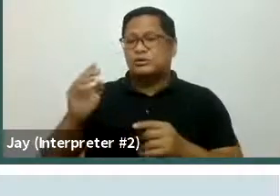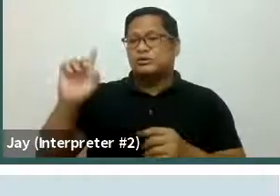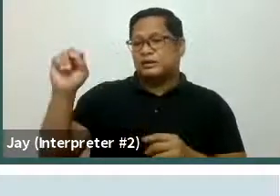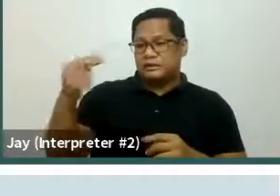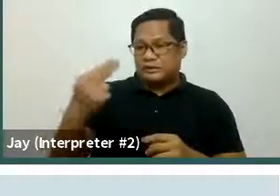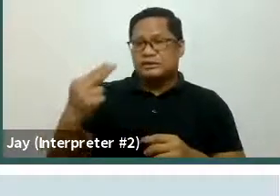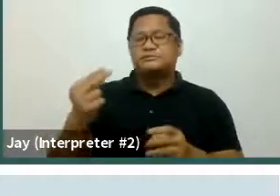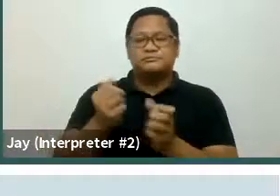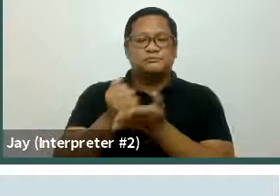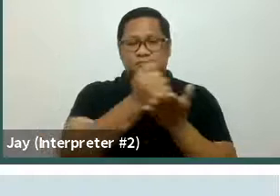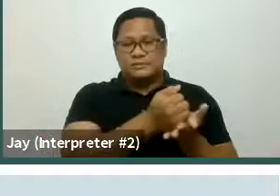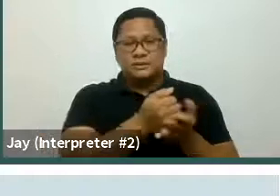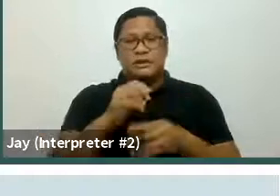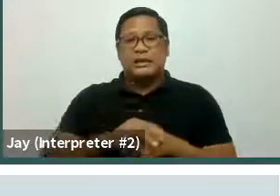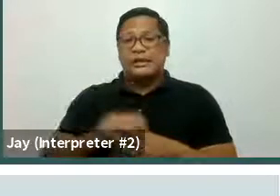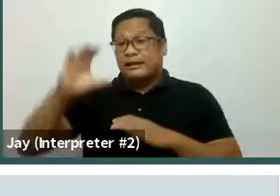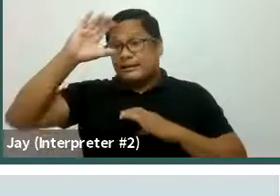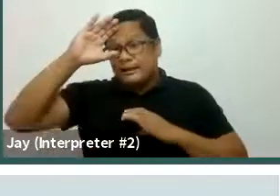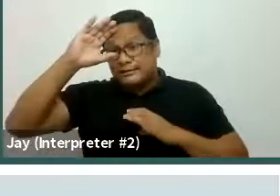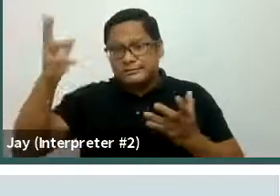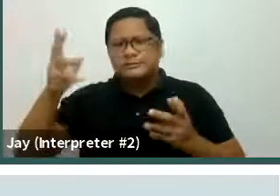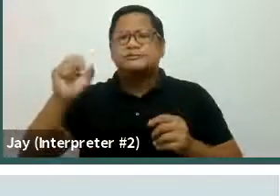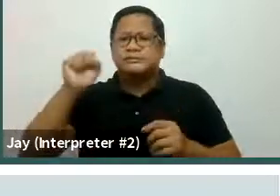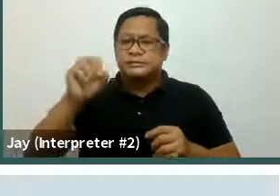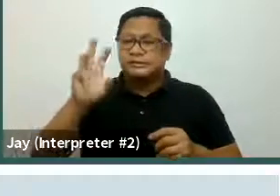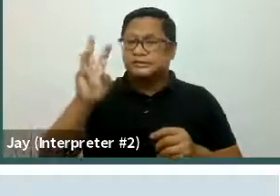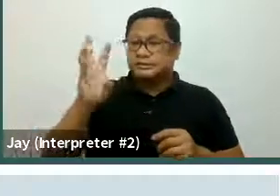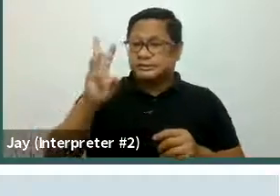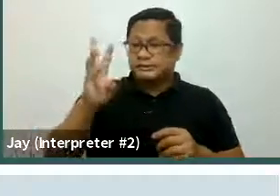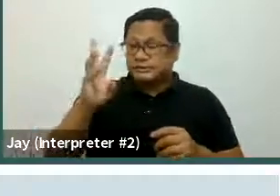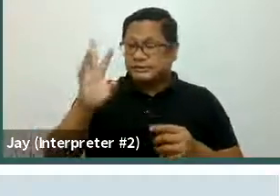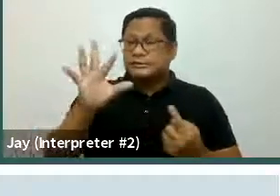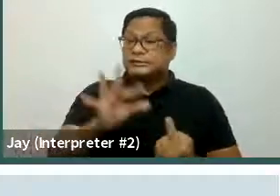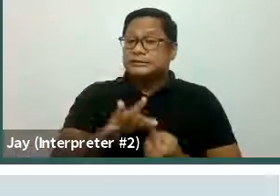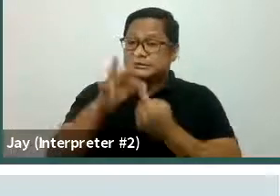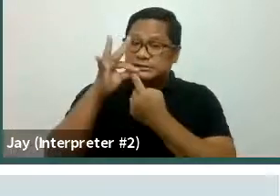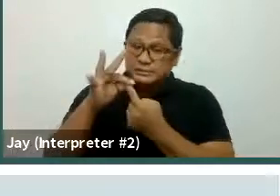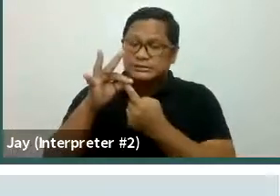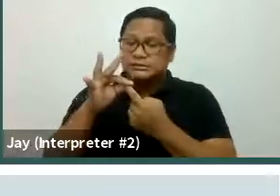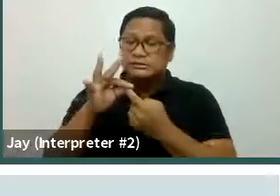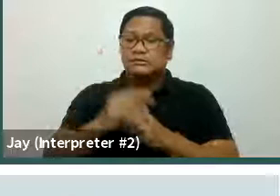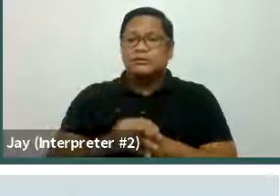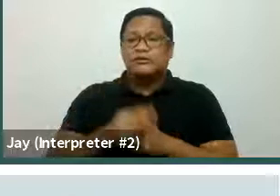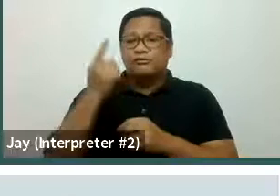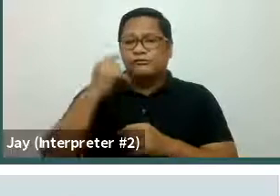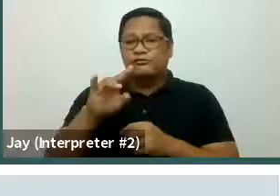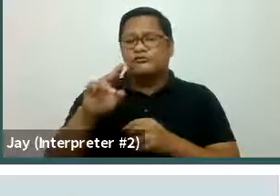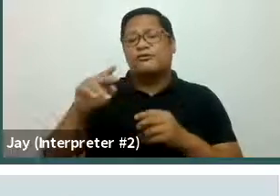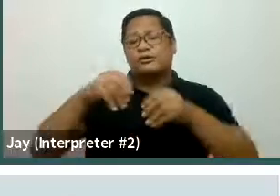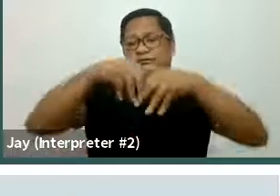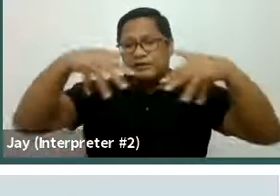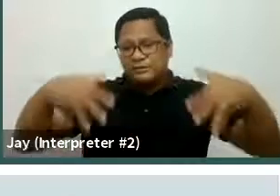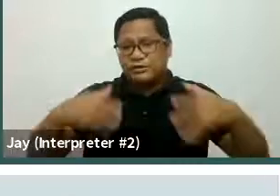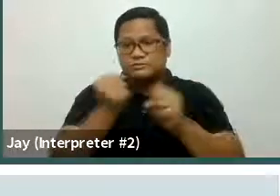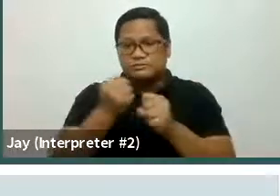Health. Cancer is among the 16 specialties for which the HFDB developed framework